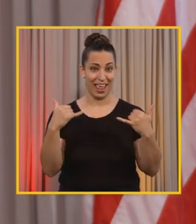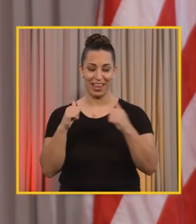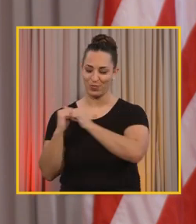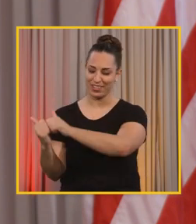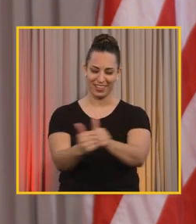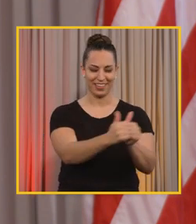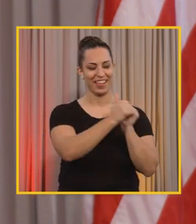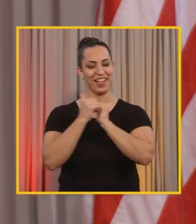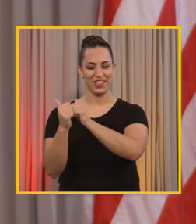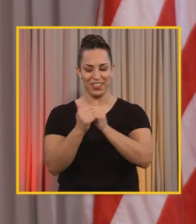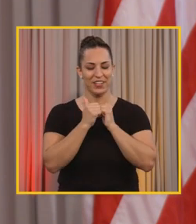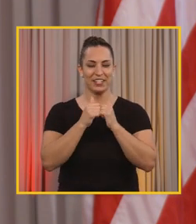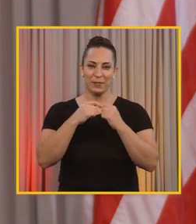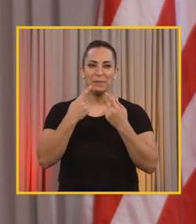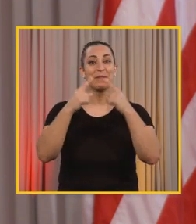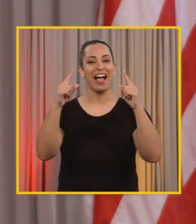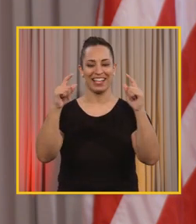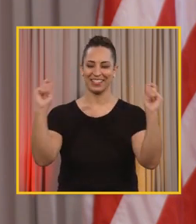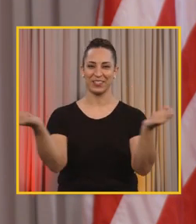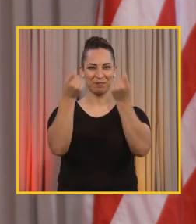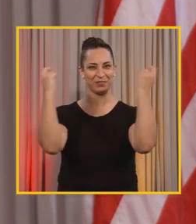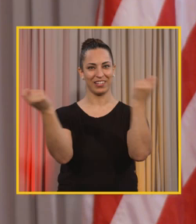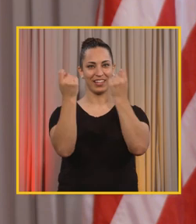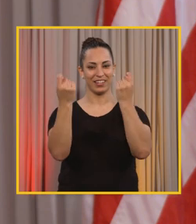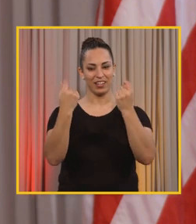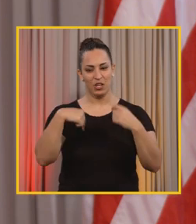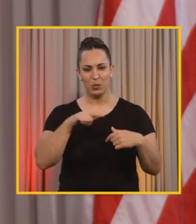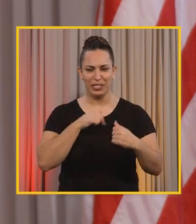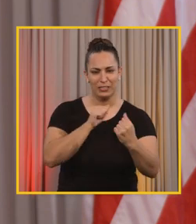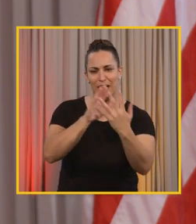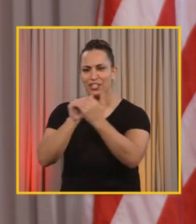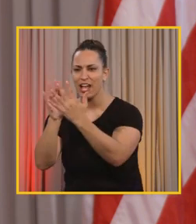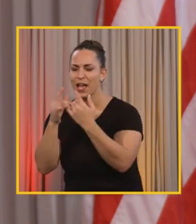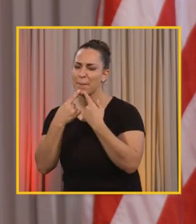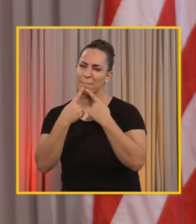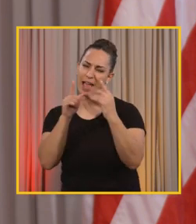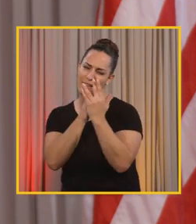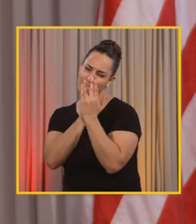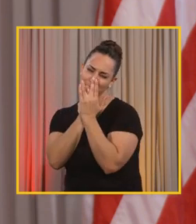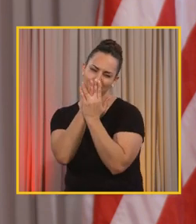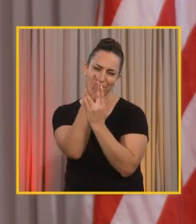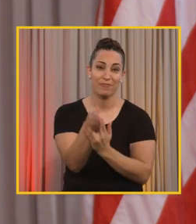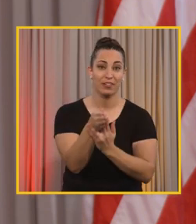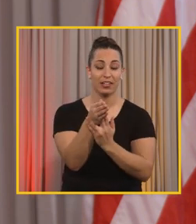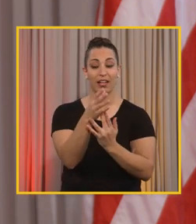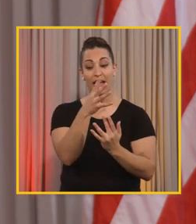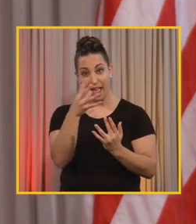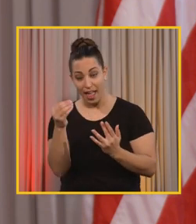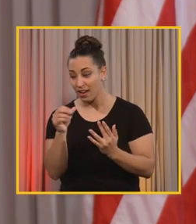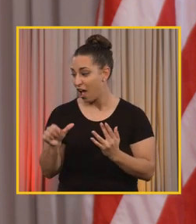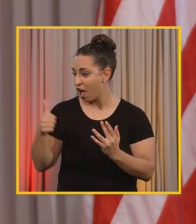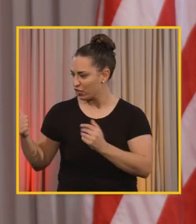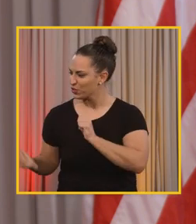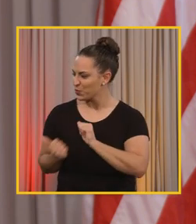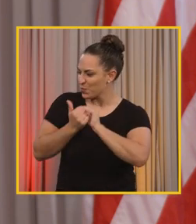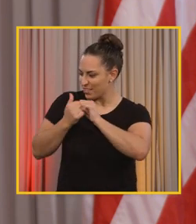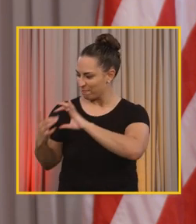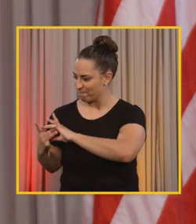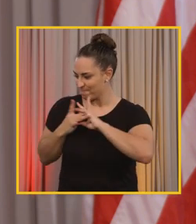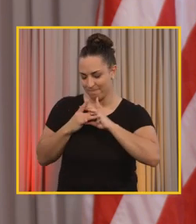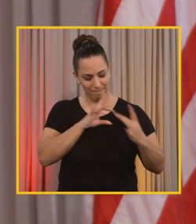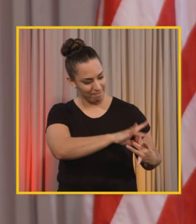We rise together. Today, together we celebrate our accomplishments, our ability to rise to the challenges of